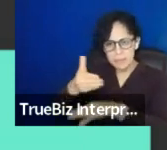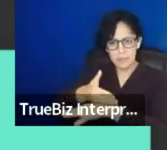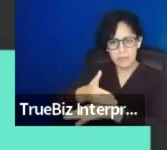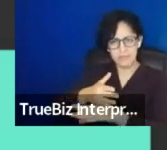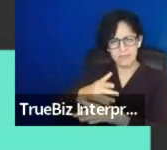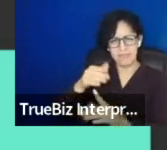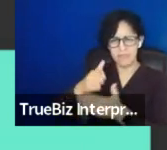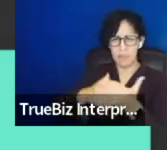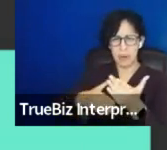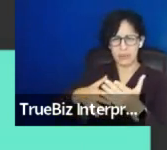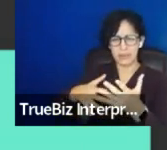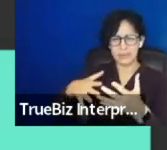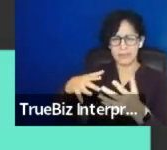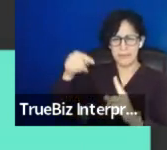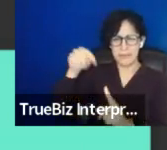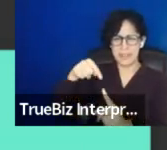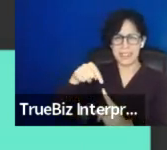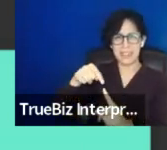really